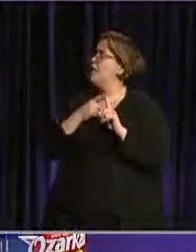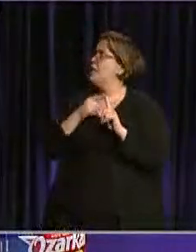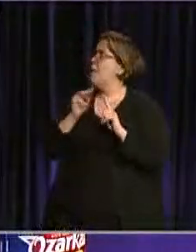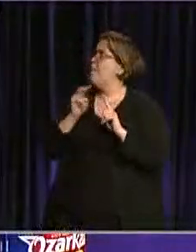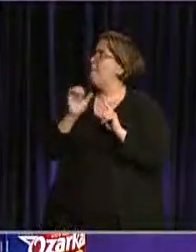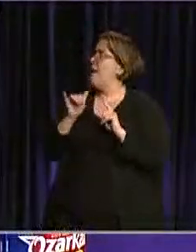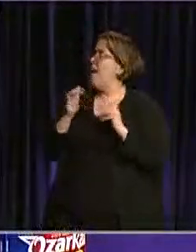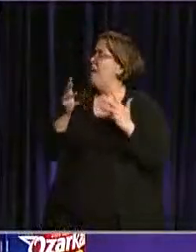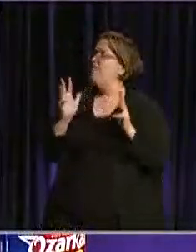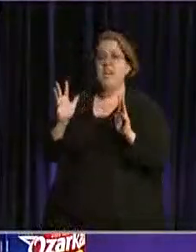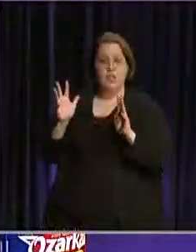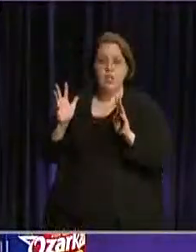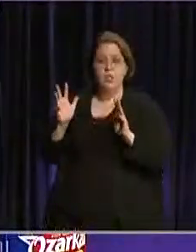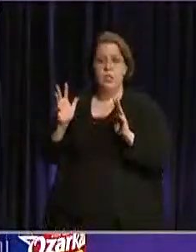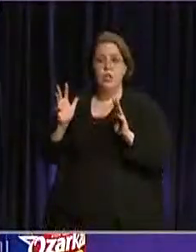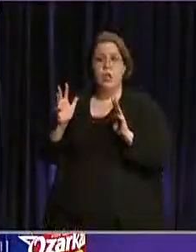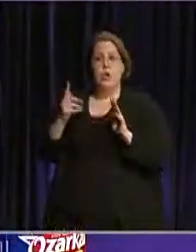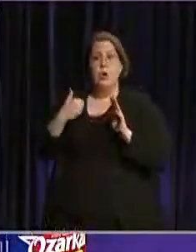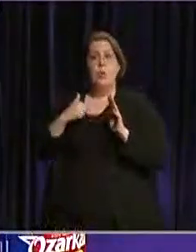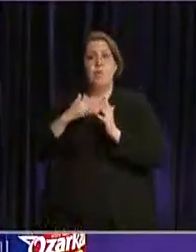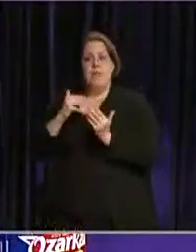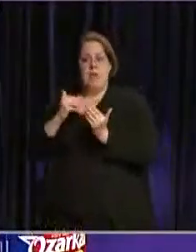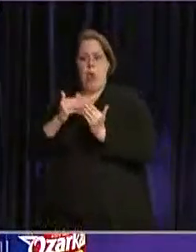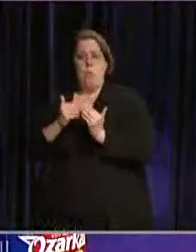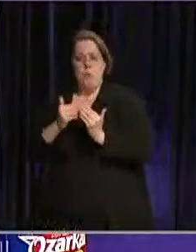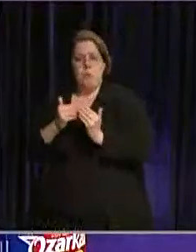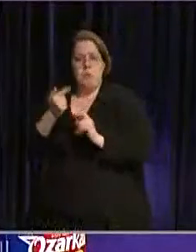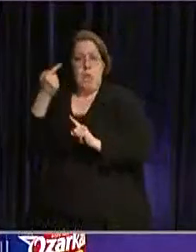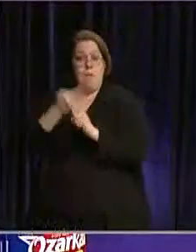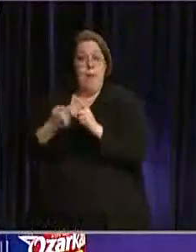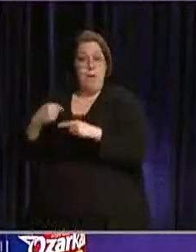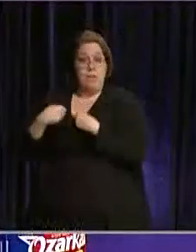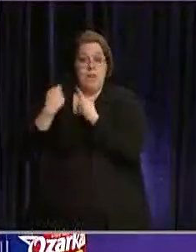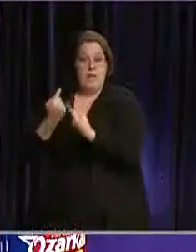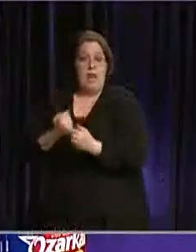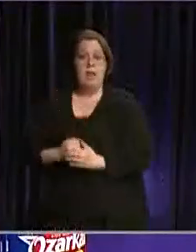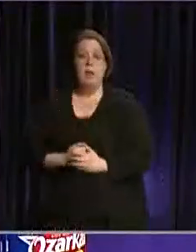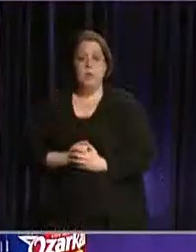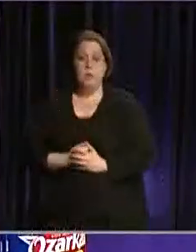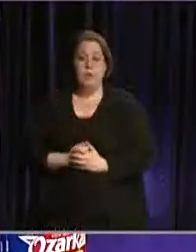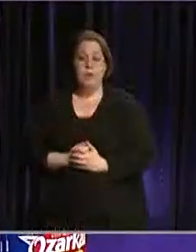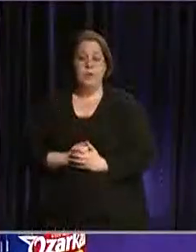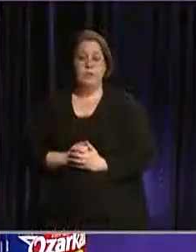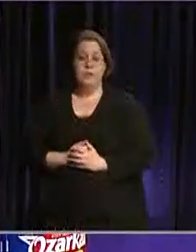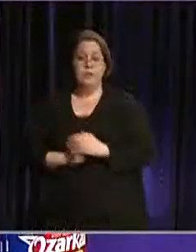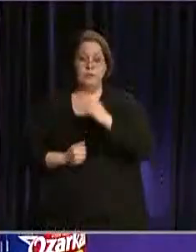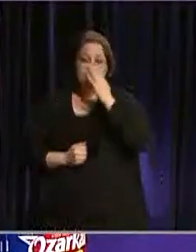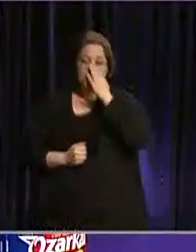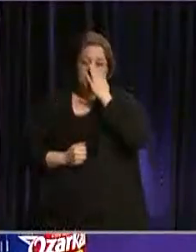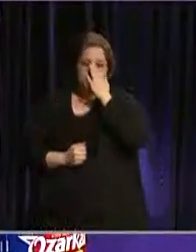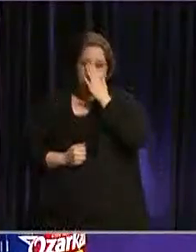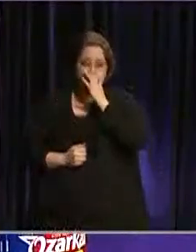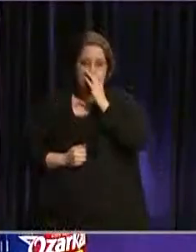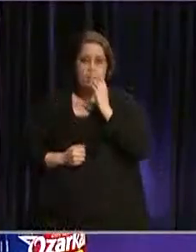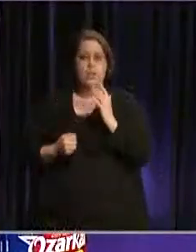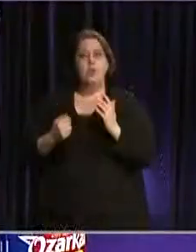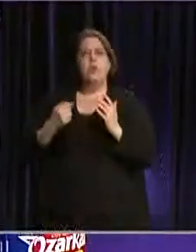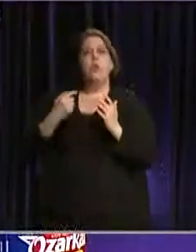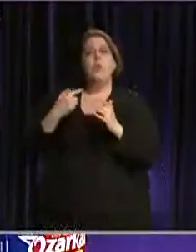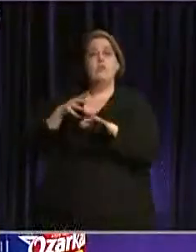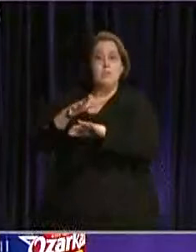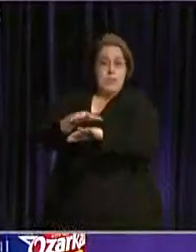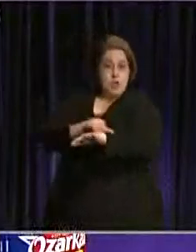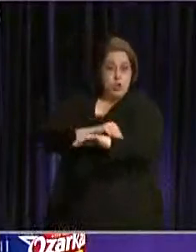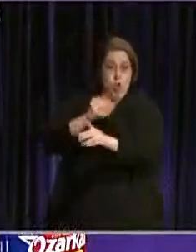May. We've been there almost a month now. And so what was slow in